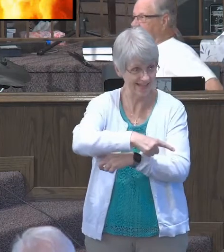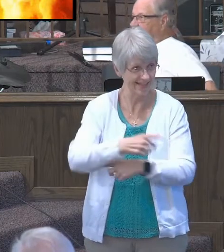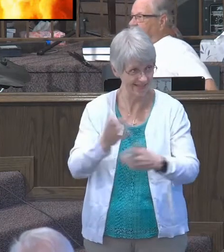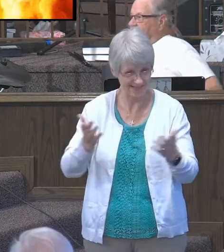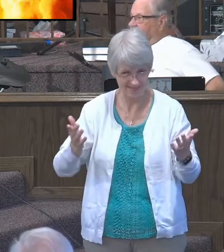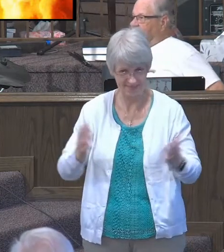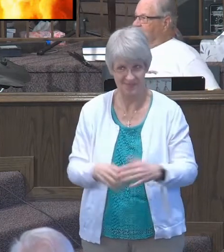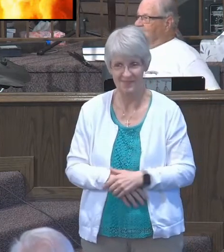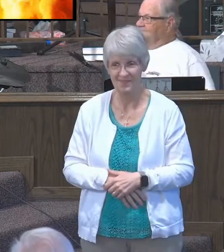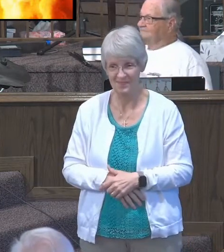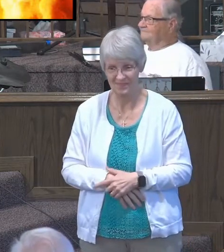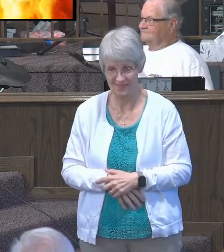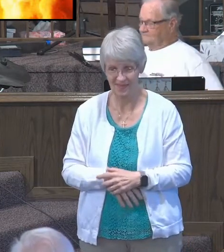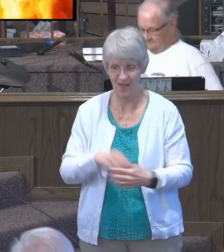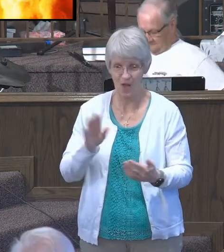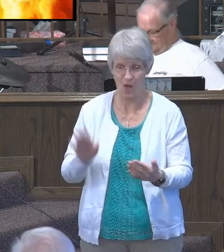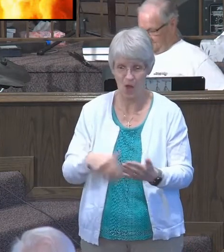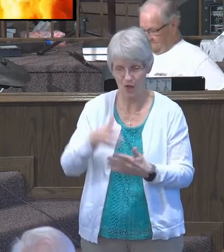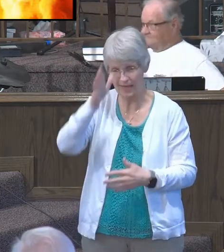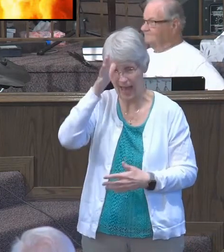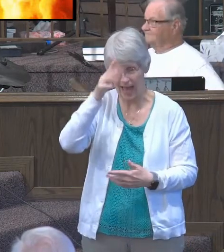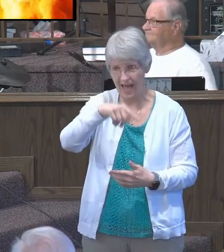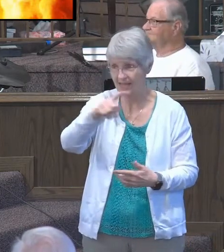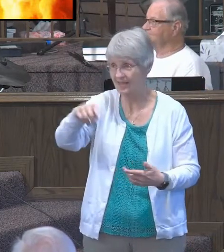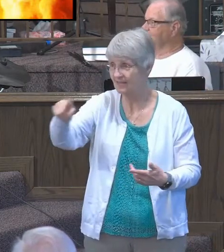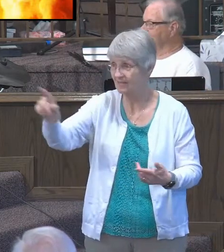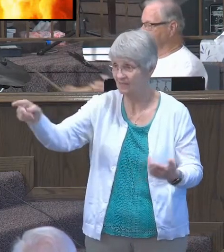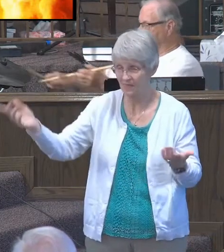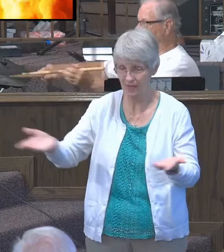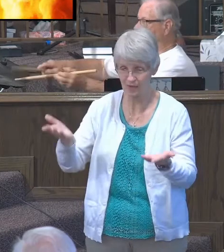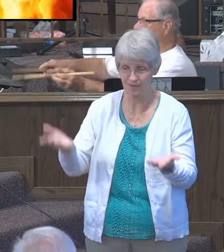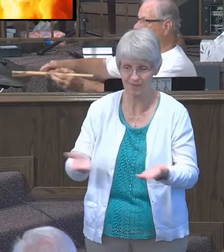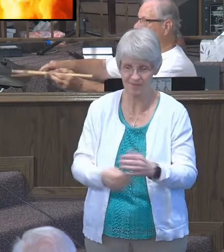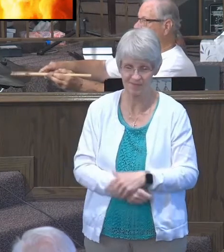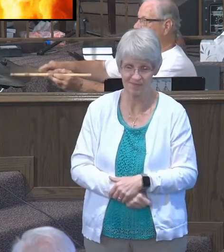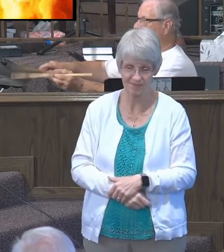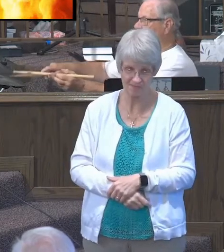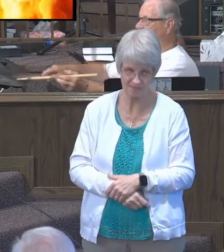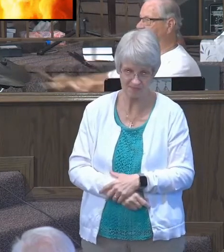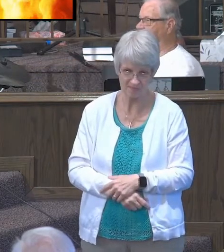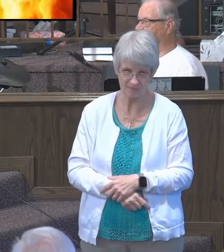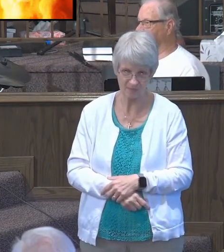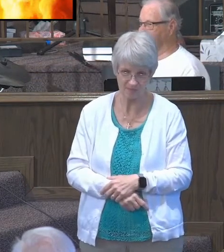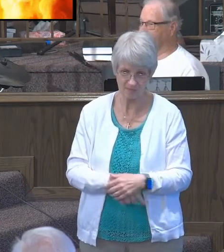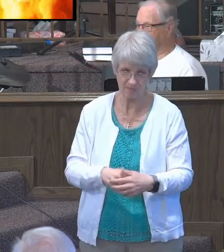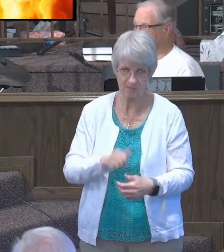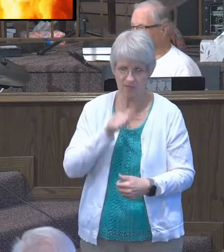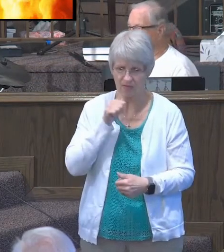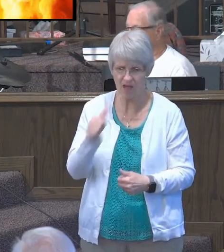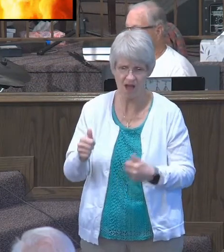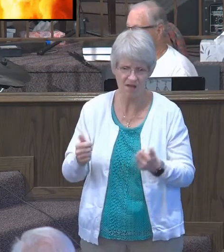your special day. We probably don't treat you the same as we do the moms, and you all know